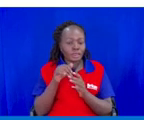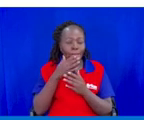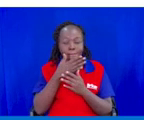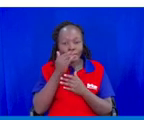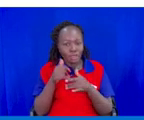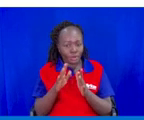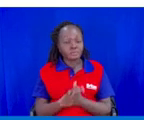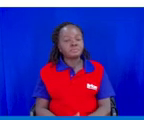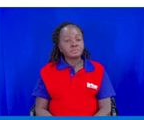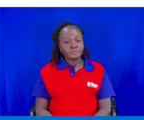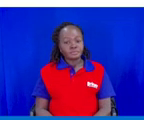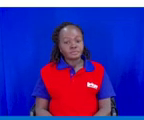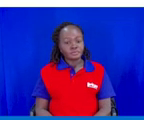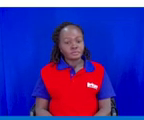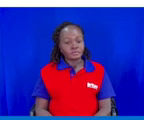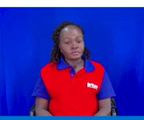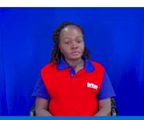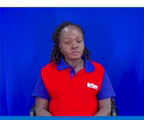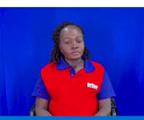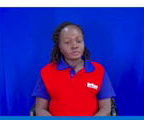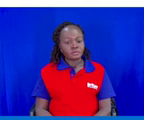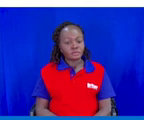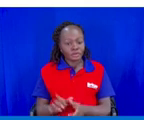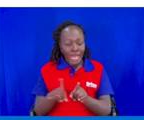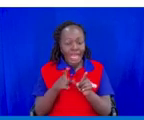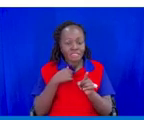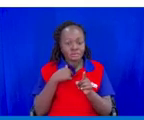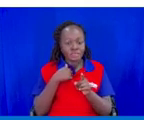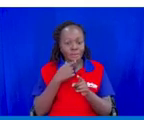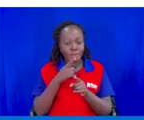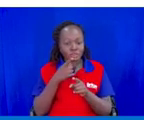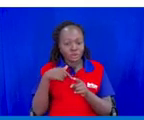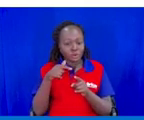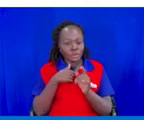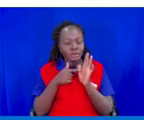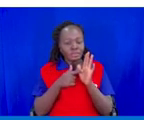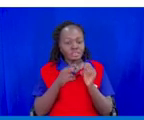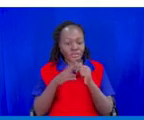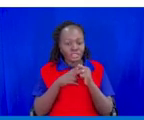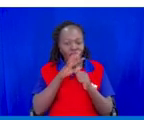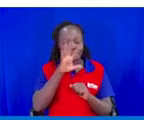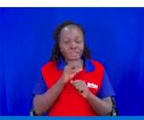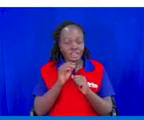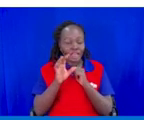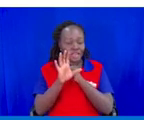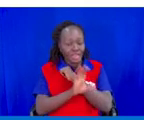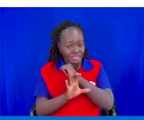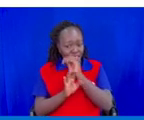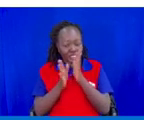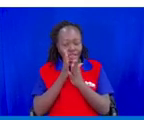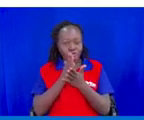way. As I mentioned, ladies and gentlemen, we are present in 7 African countries, and you can see truly we are talking